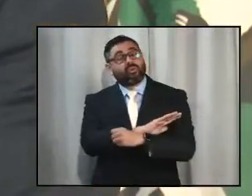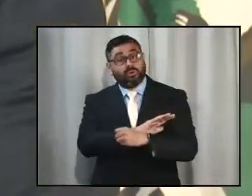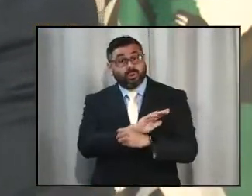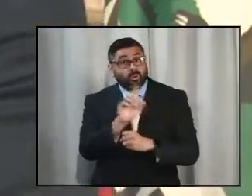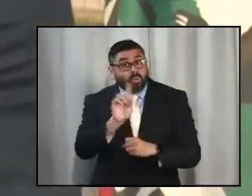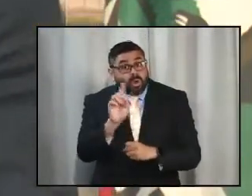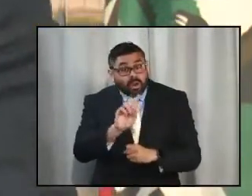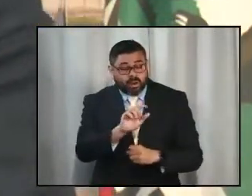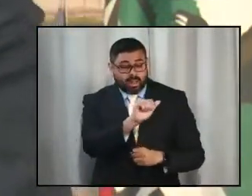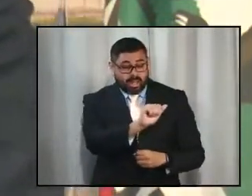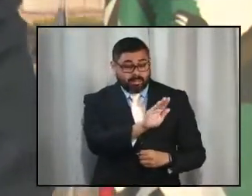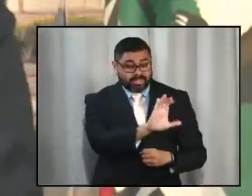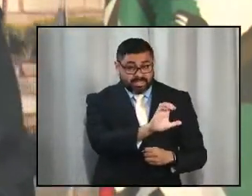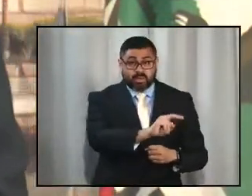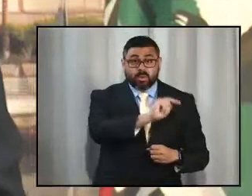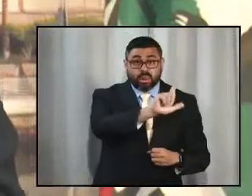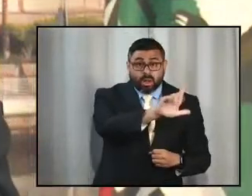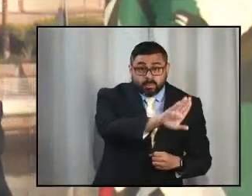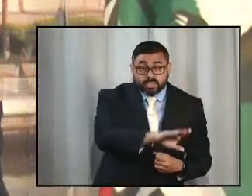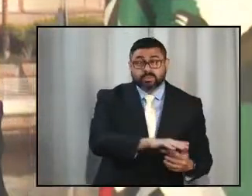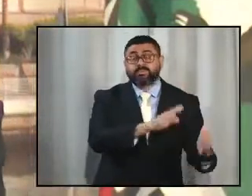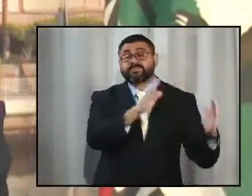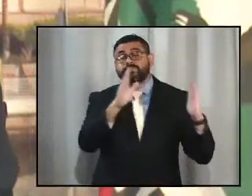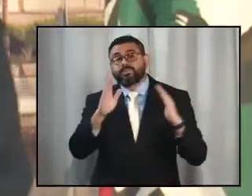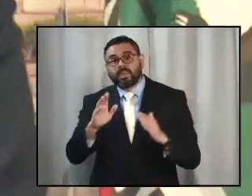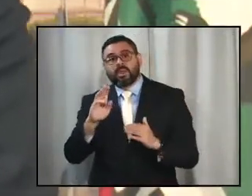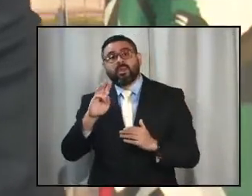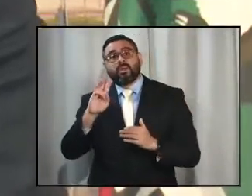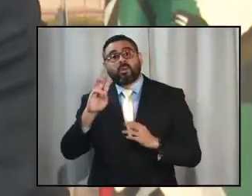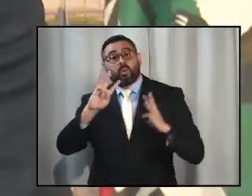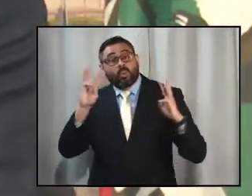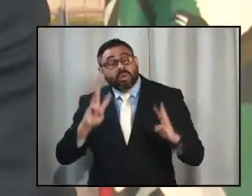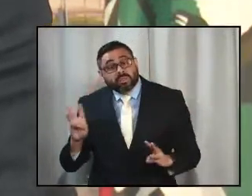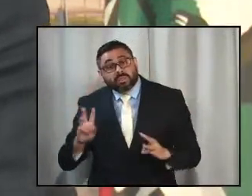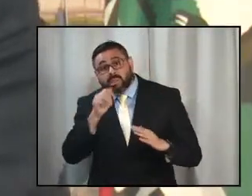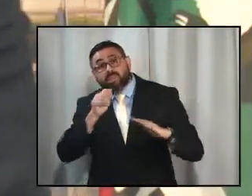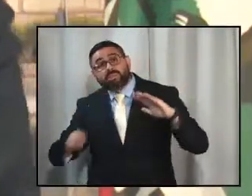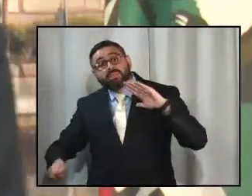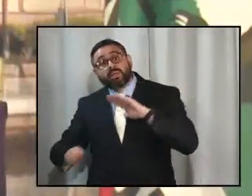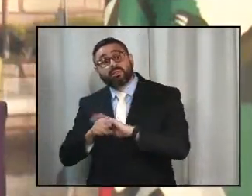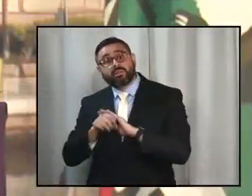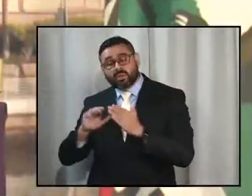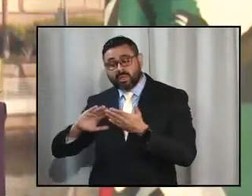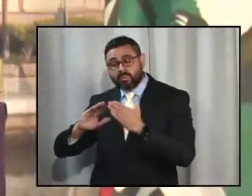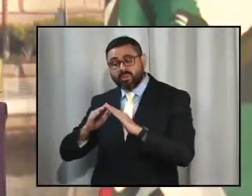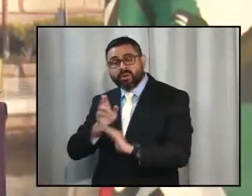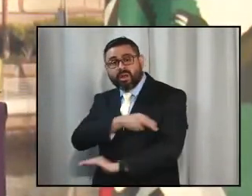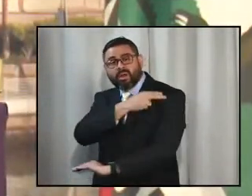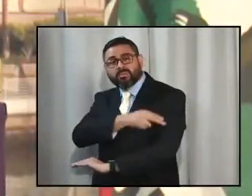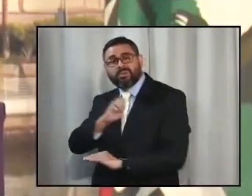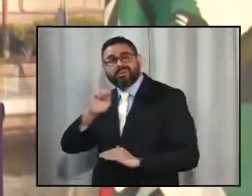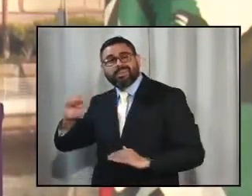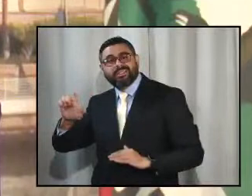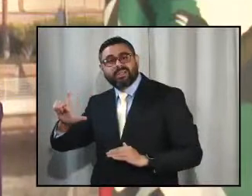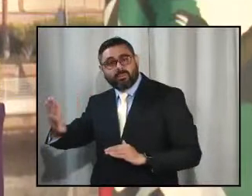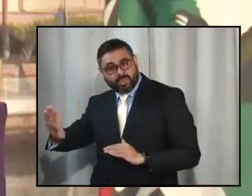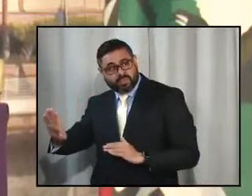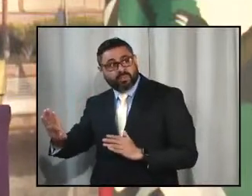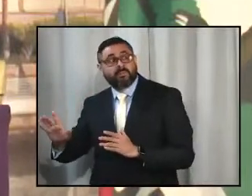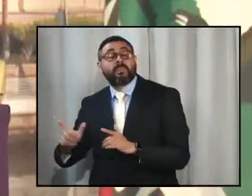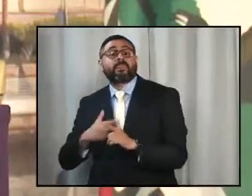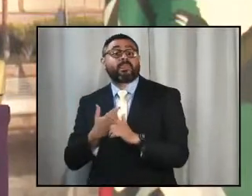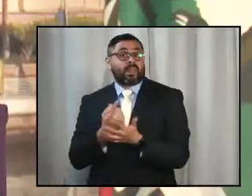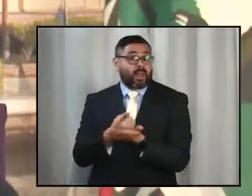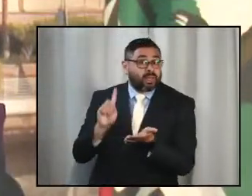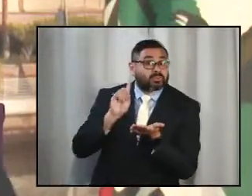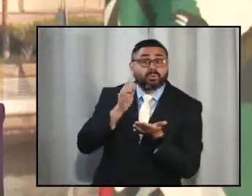have the ABC in North Long Beach. We've got the winter shelter out at Community Hospital in East Long Beach. And as I mentioned last week,